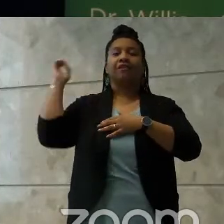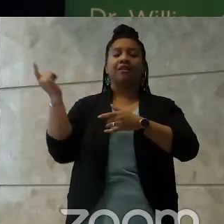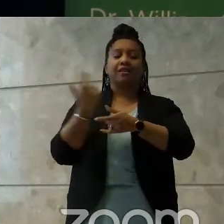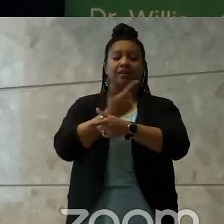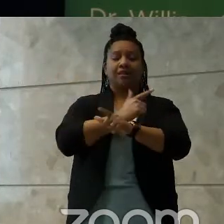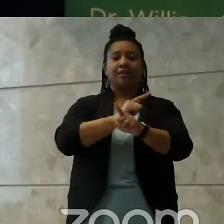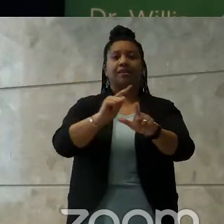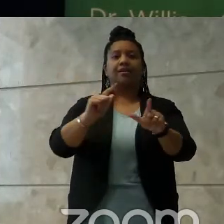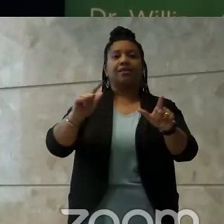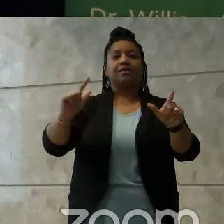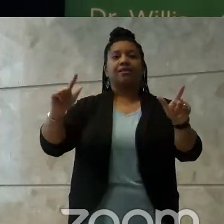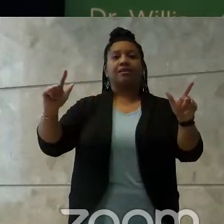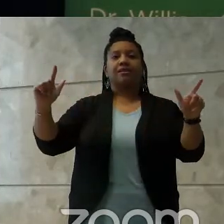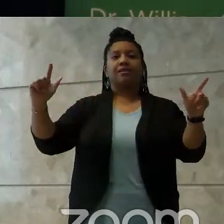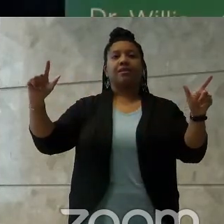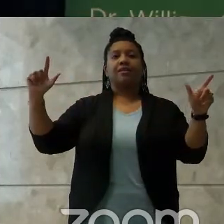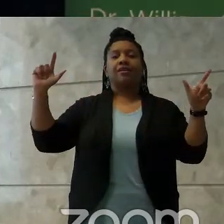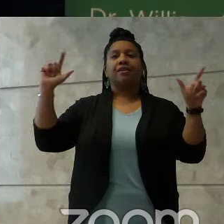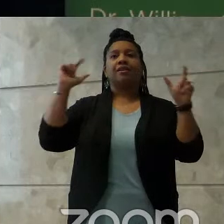of